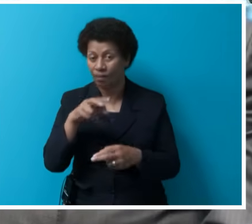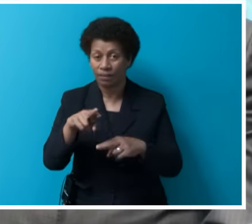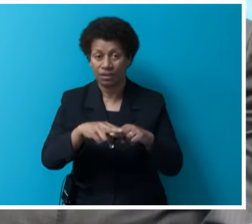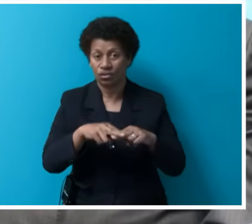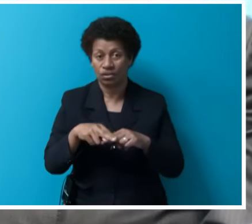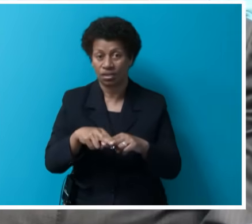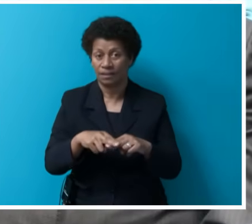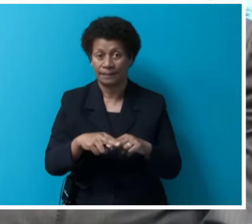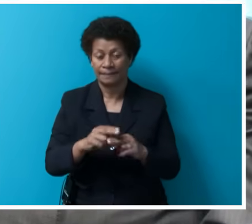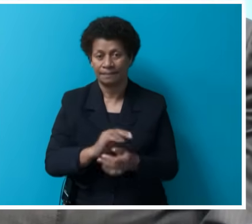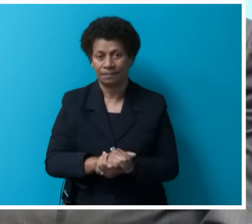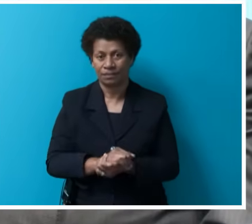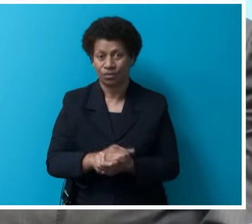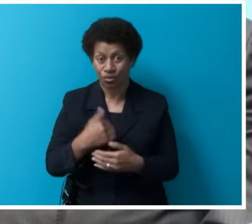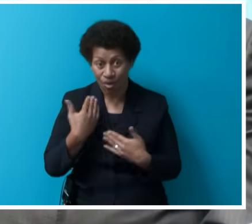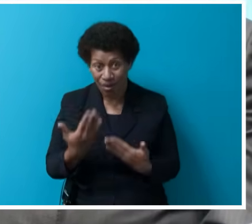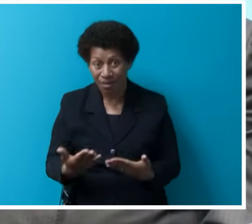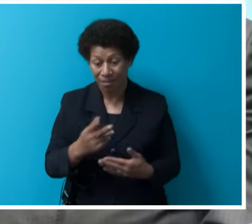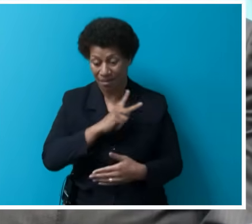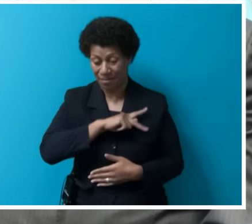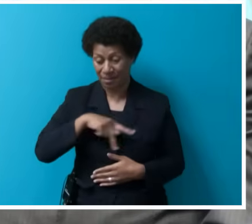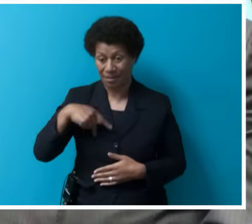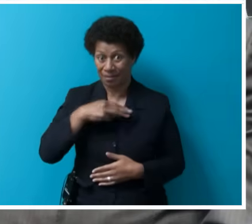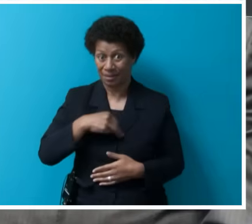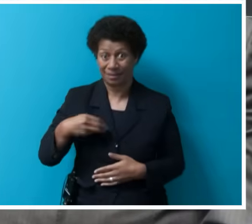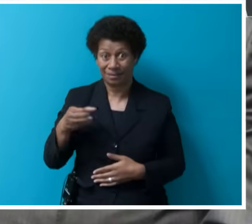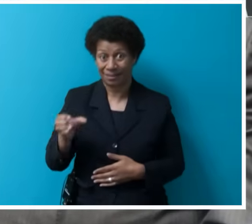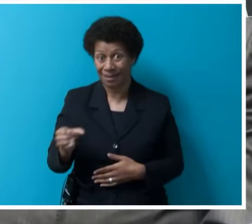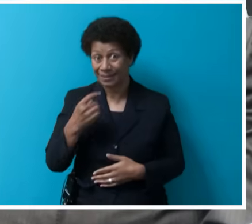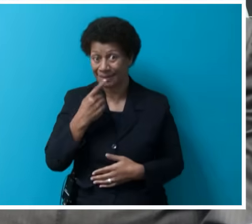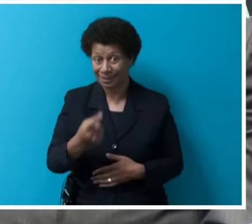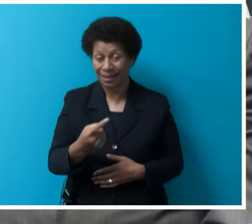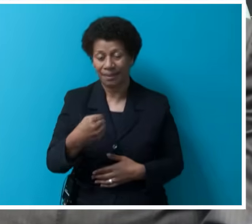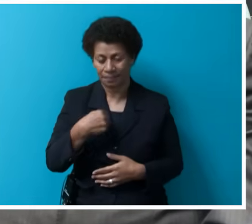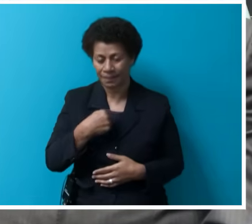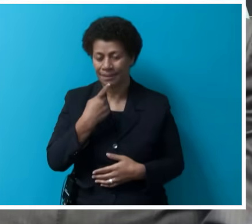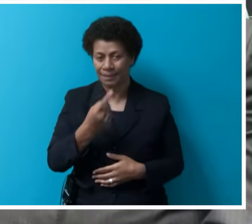earlier, under his leadership, we have